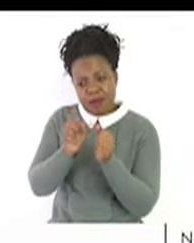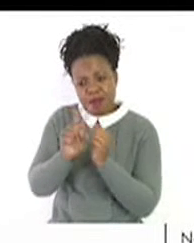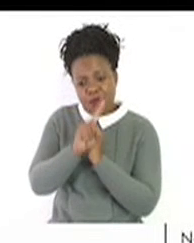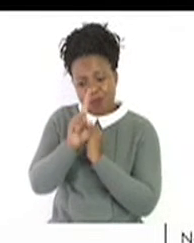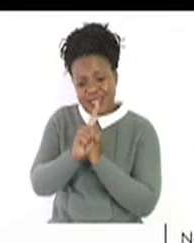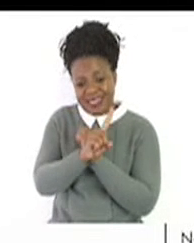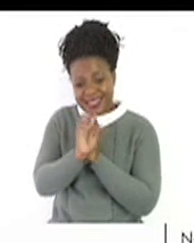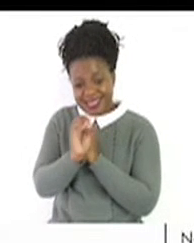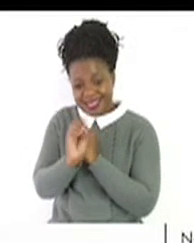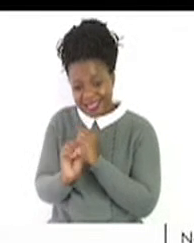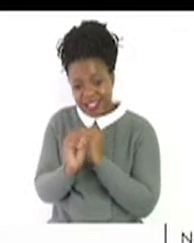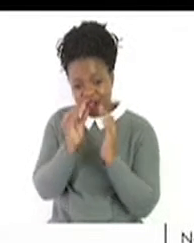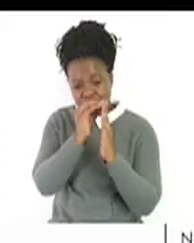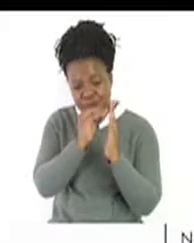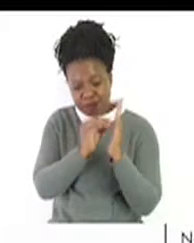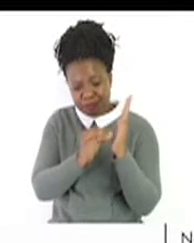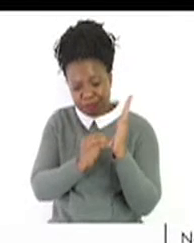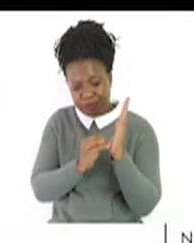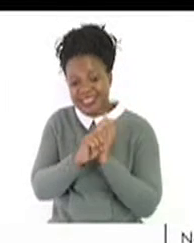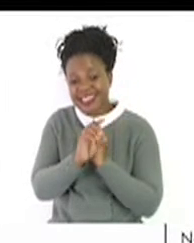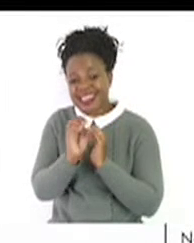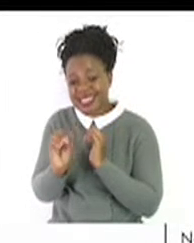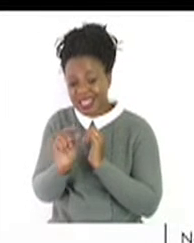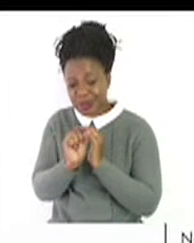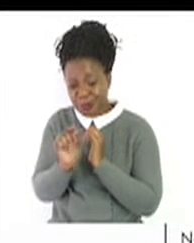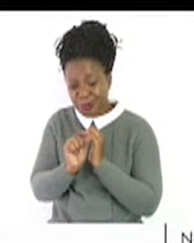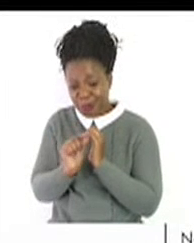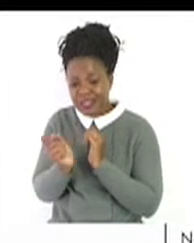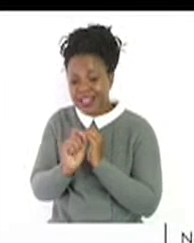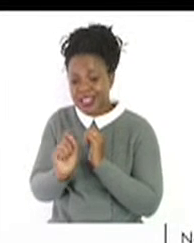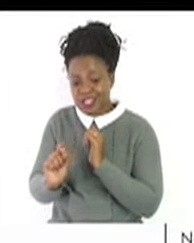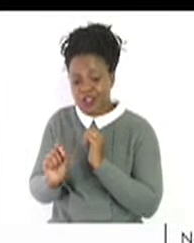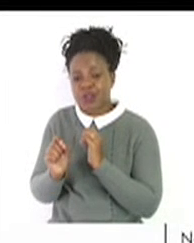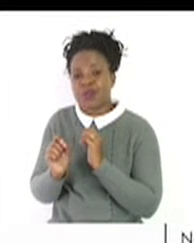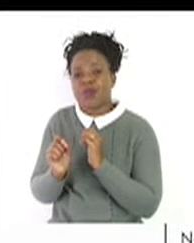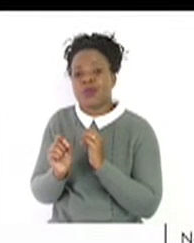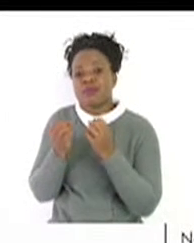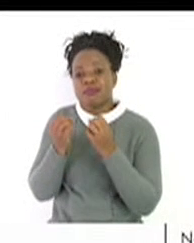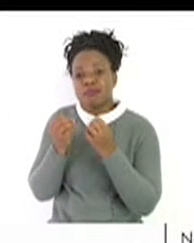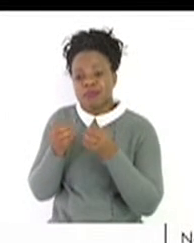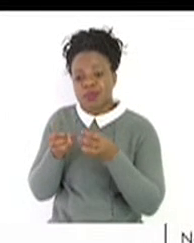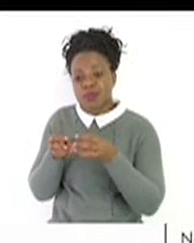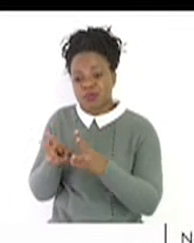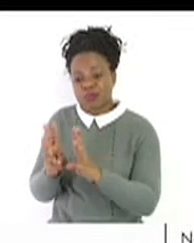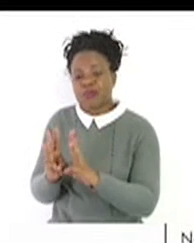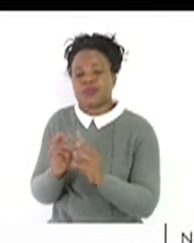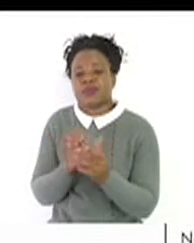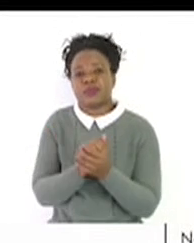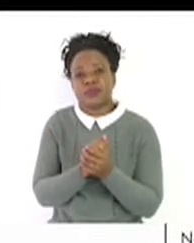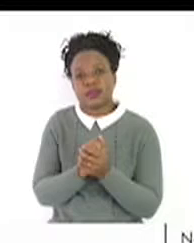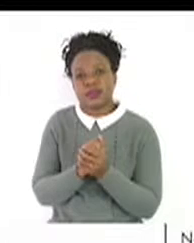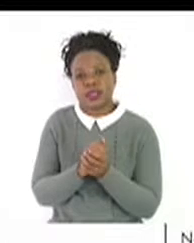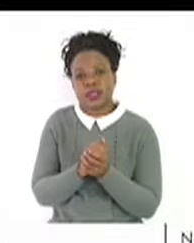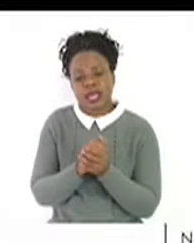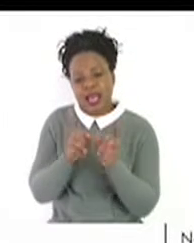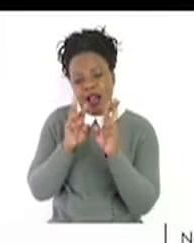I want to believe that we have all